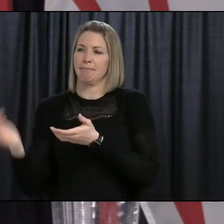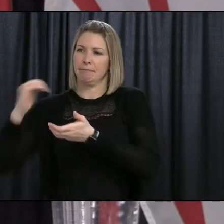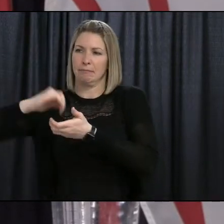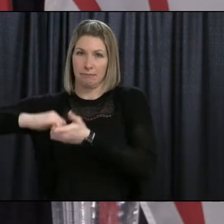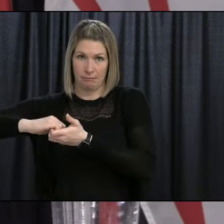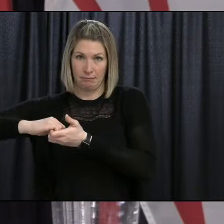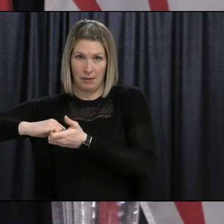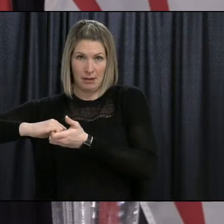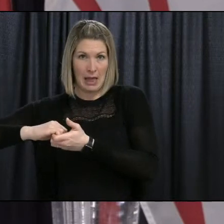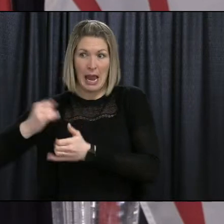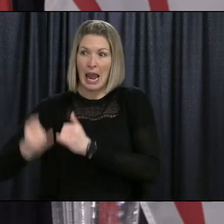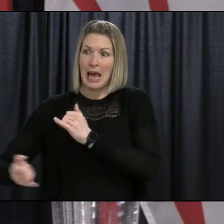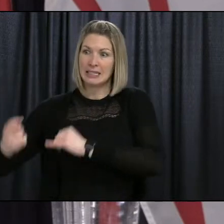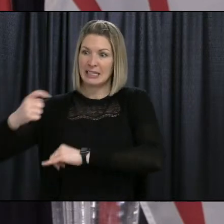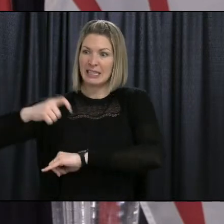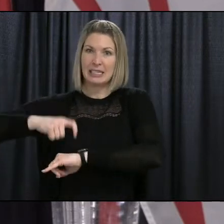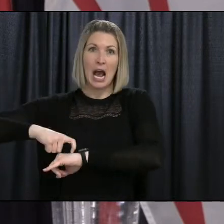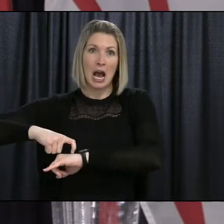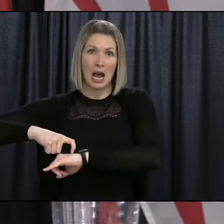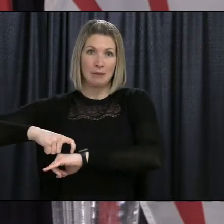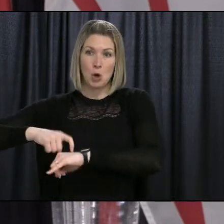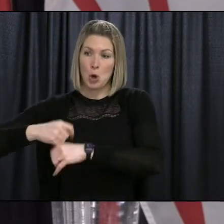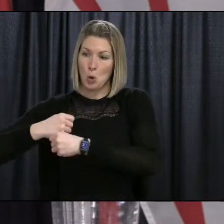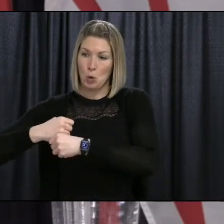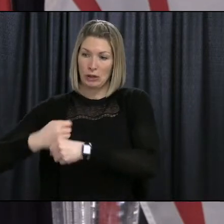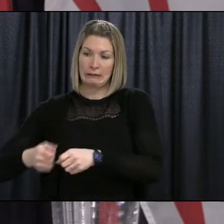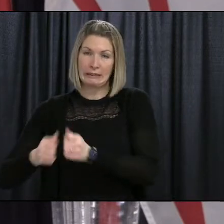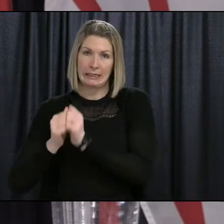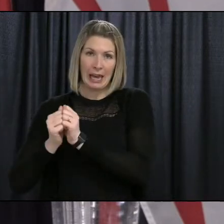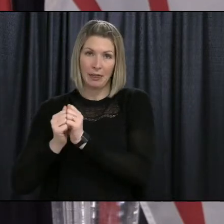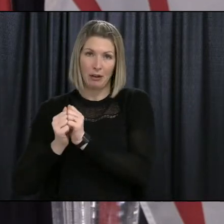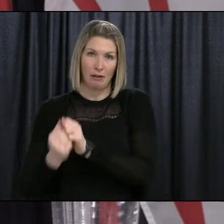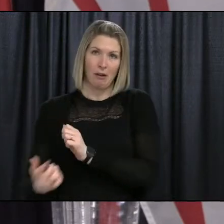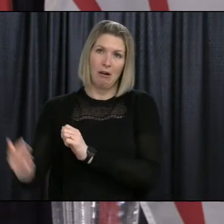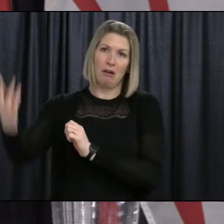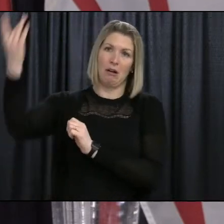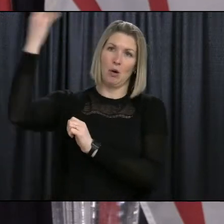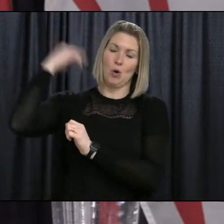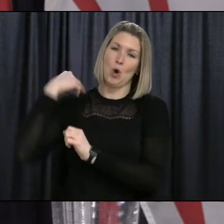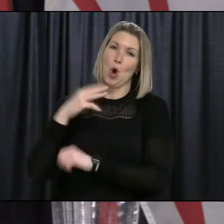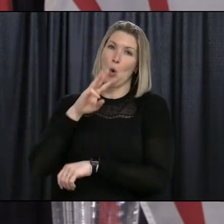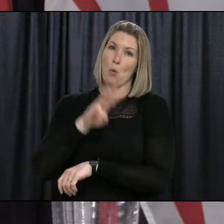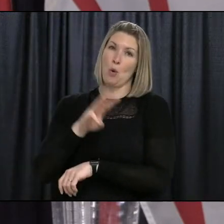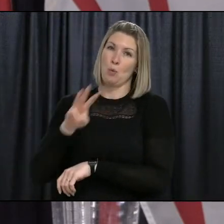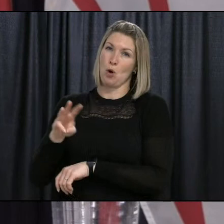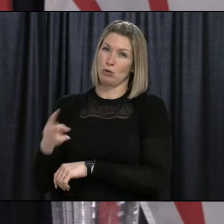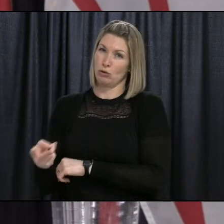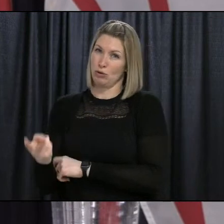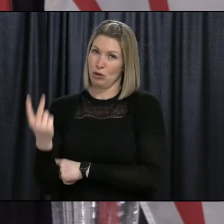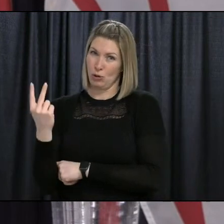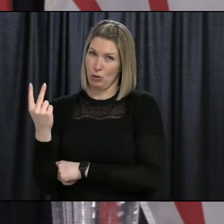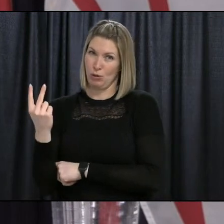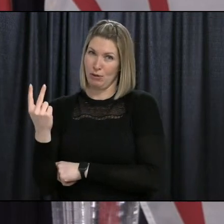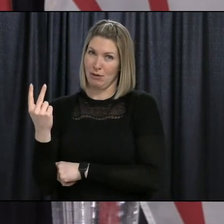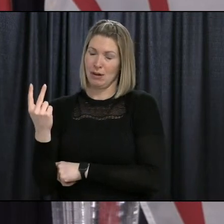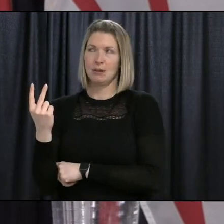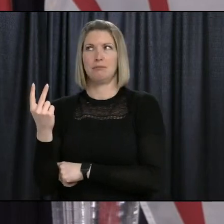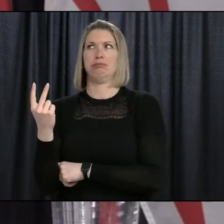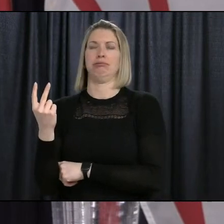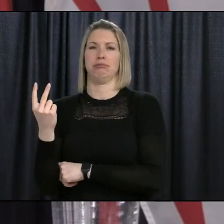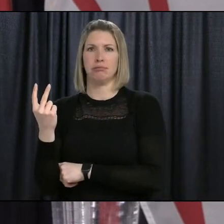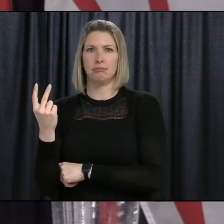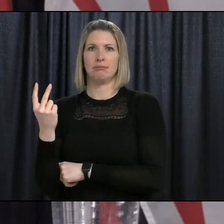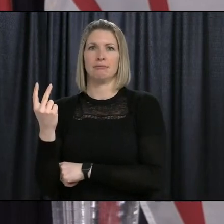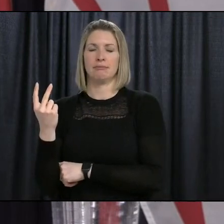WW2 to scale this vaccine. I think the other thing that we need to be cognizant of and always